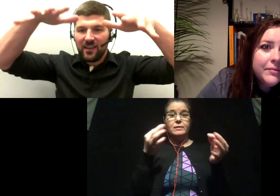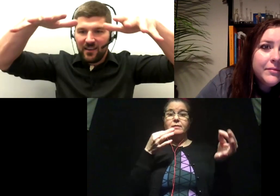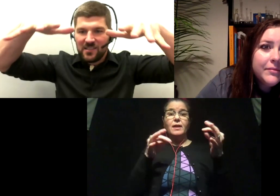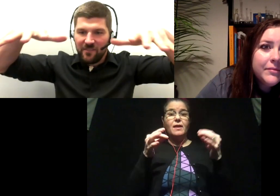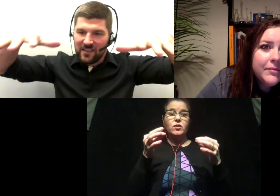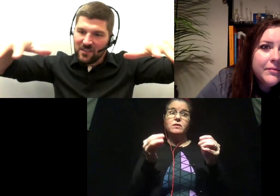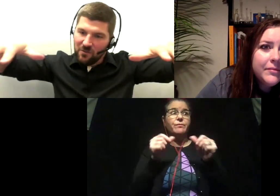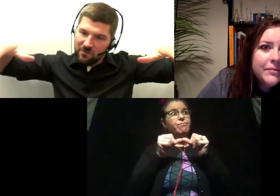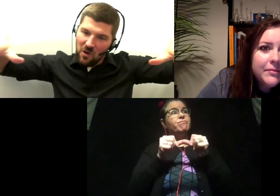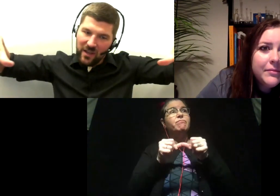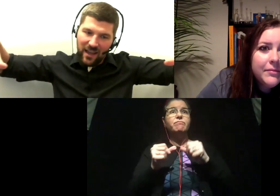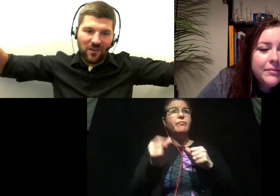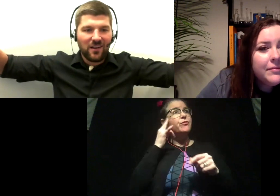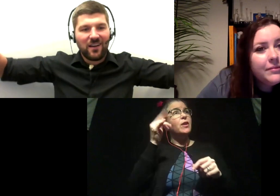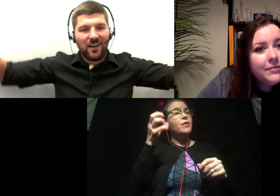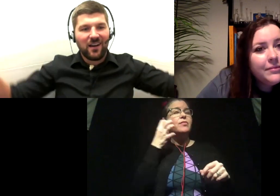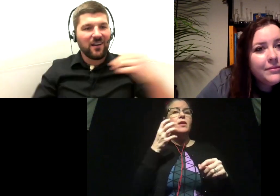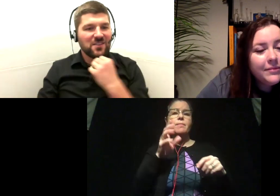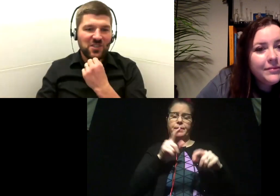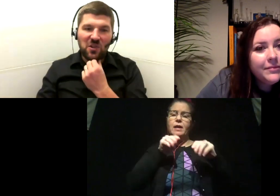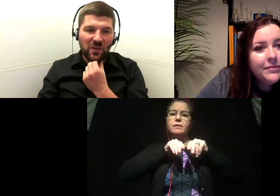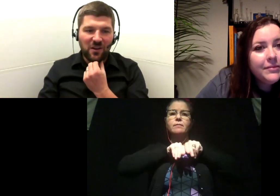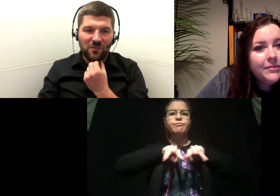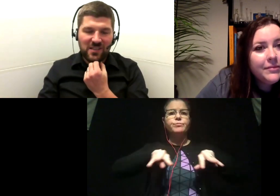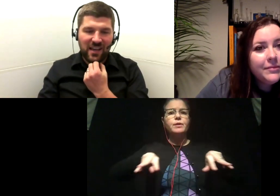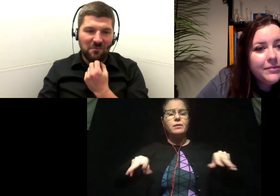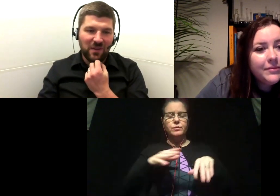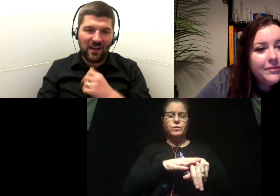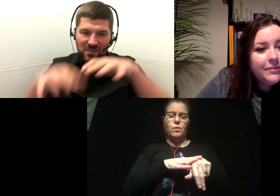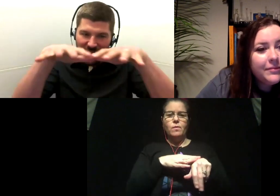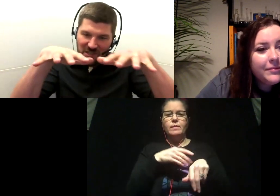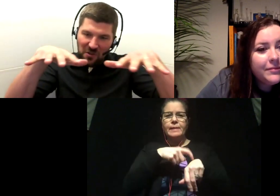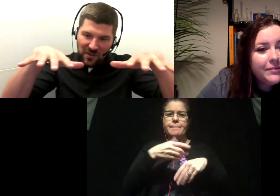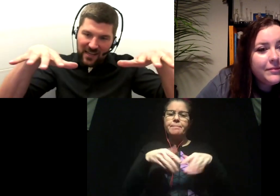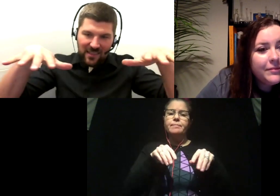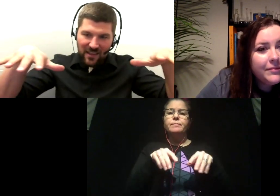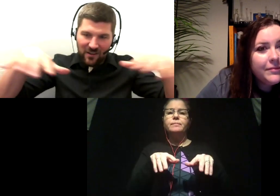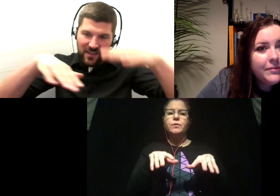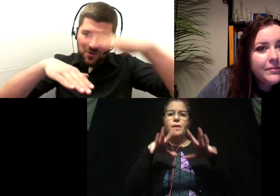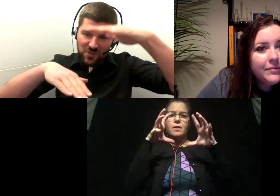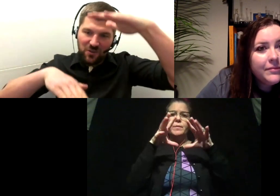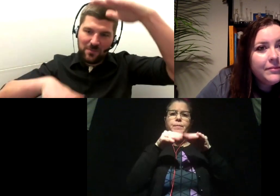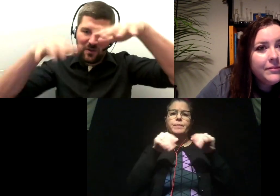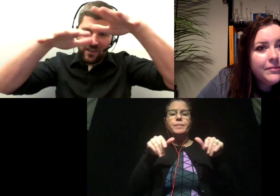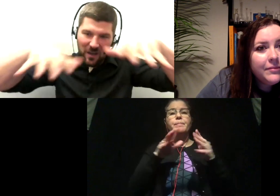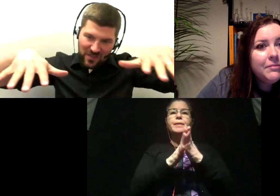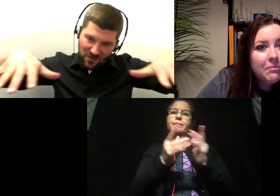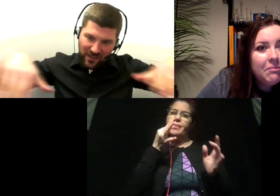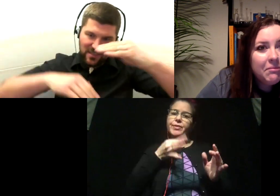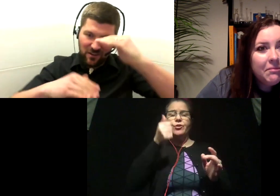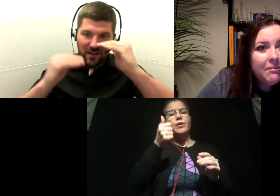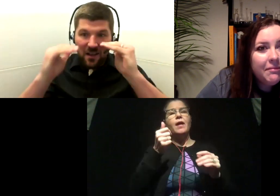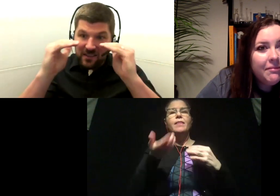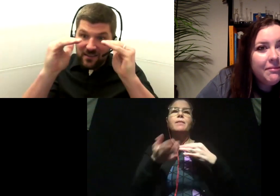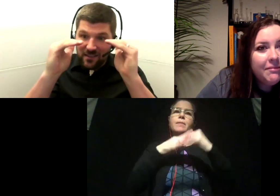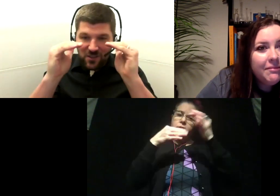thick is the fact that they're flowing out slowly over time. So it's slowly getting thinner, and then new snow keeps building up and it slowly